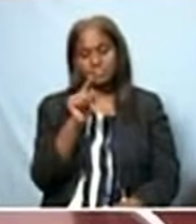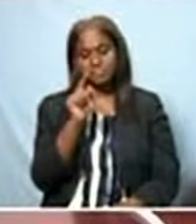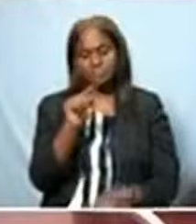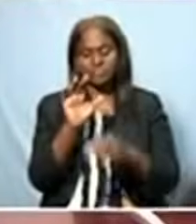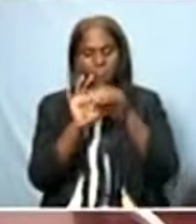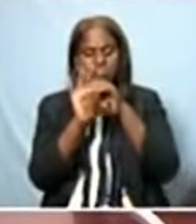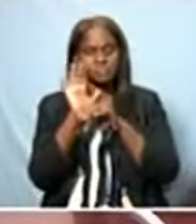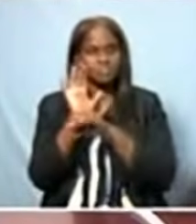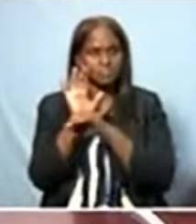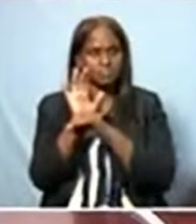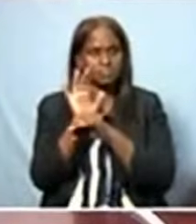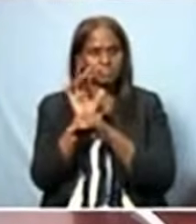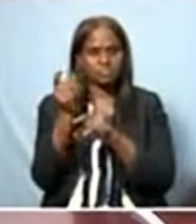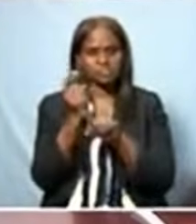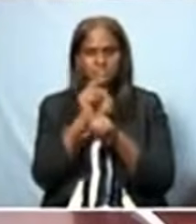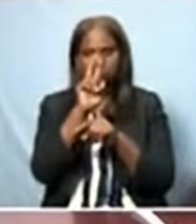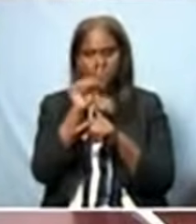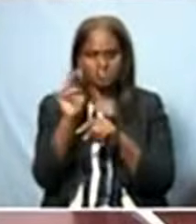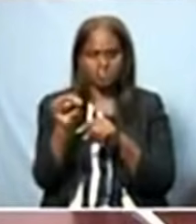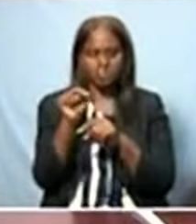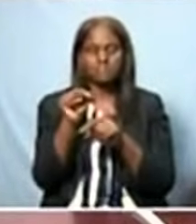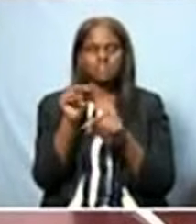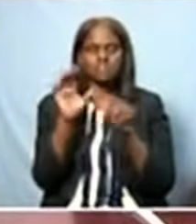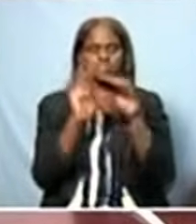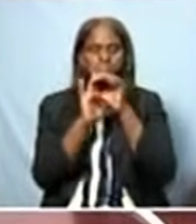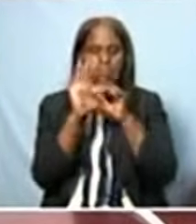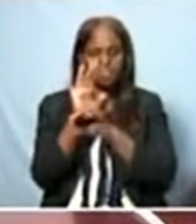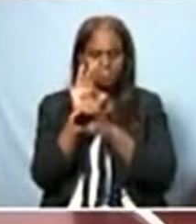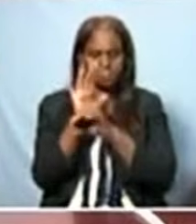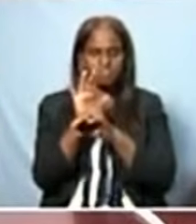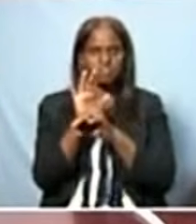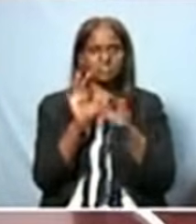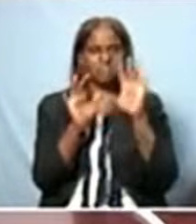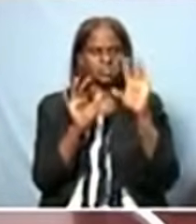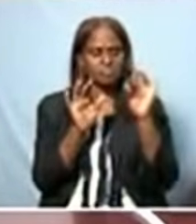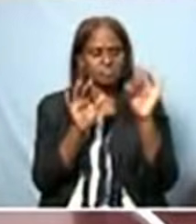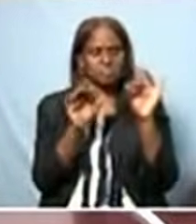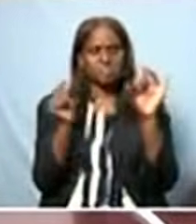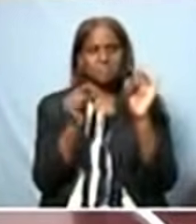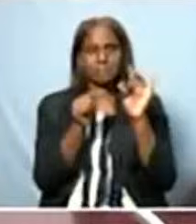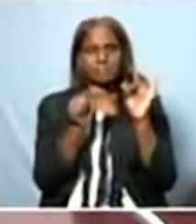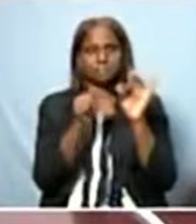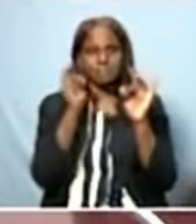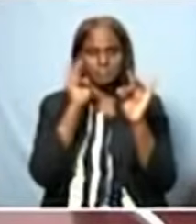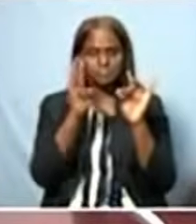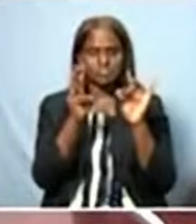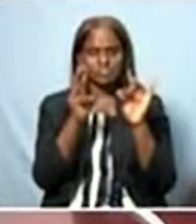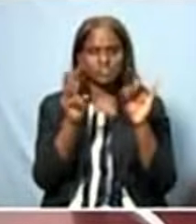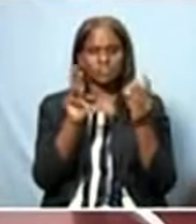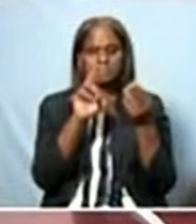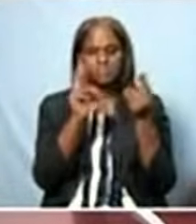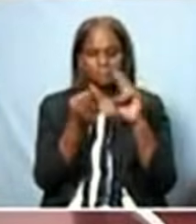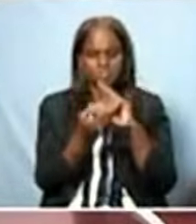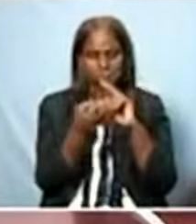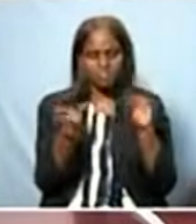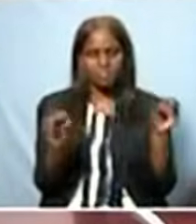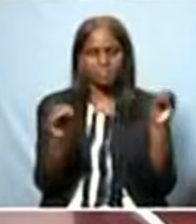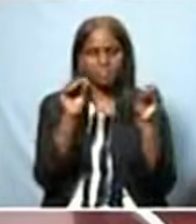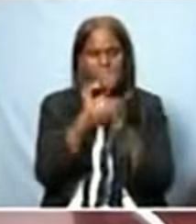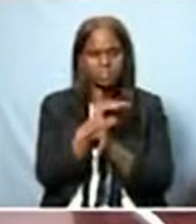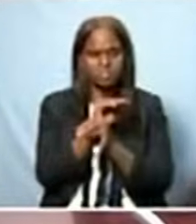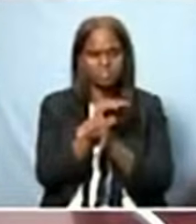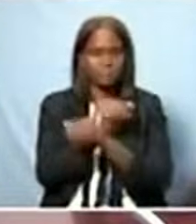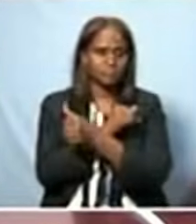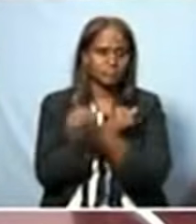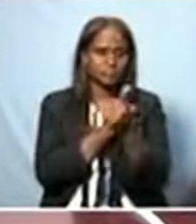Constitution. And out of 22 articles of our Constitution, 8 of them will be repealed and replaced, and